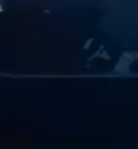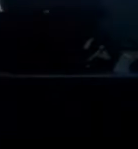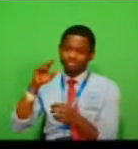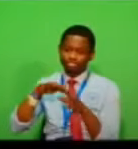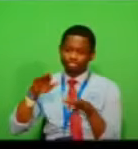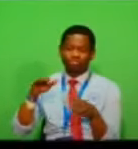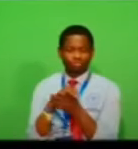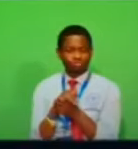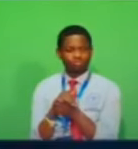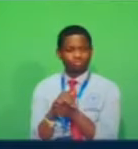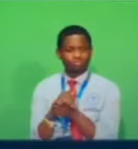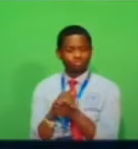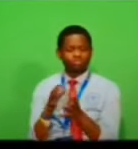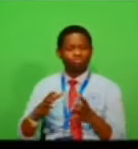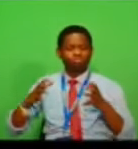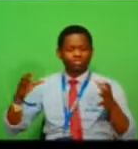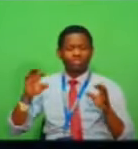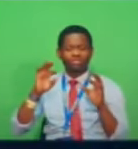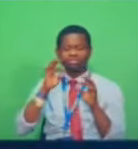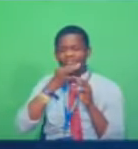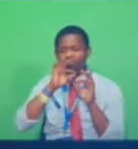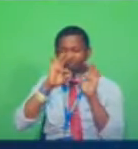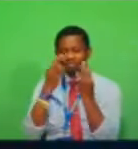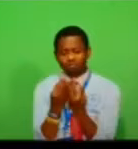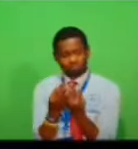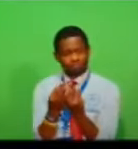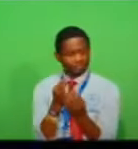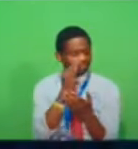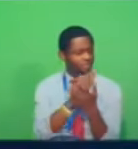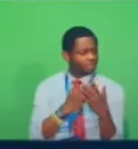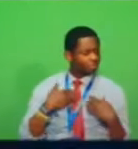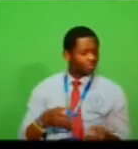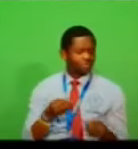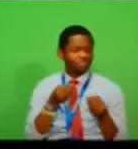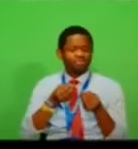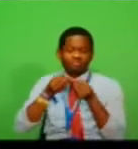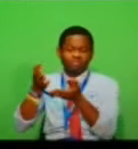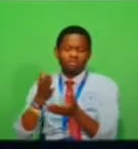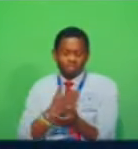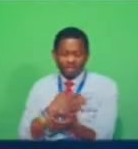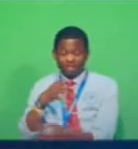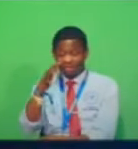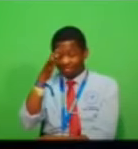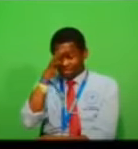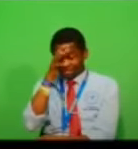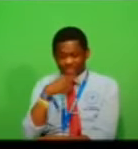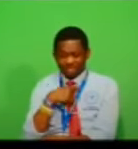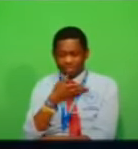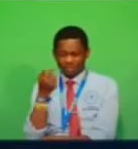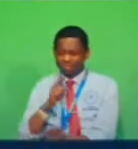Someone informed my father that going to farming is the best thing. So he sold all